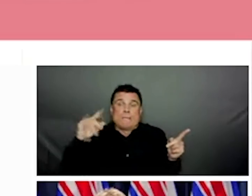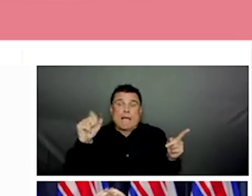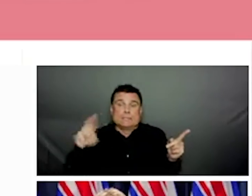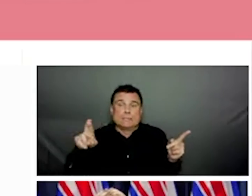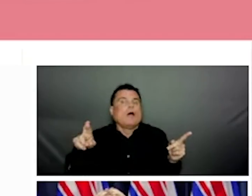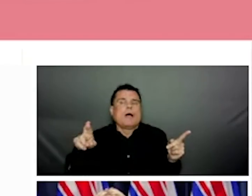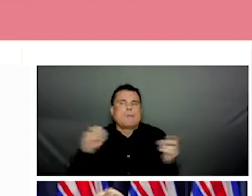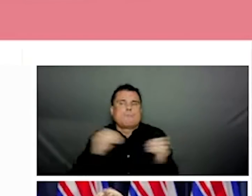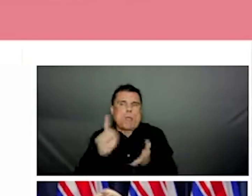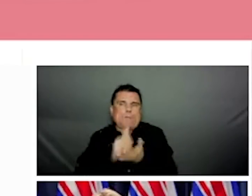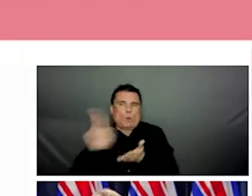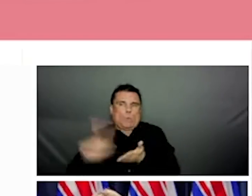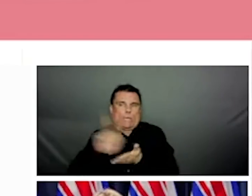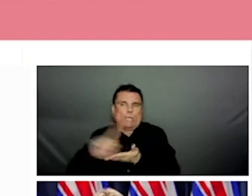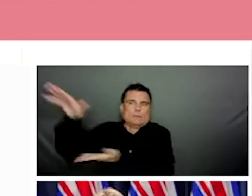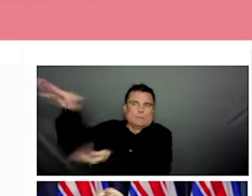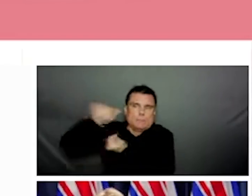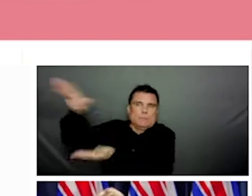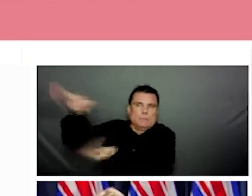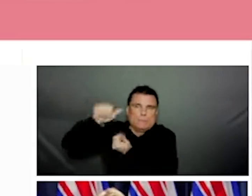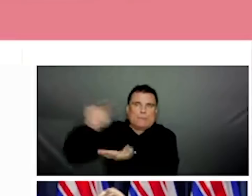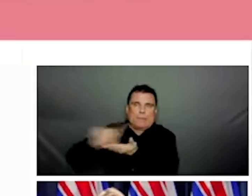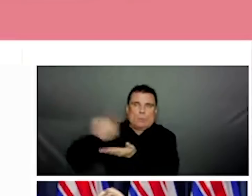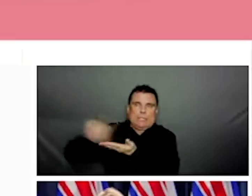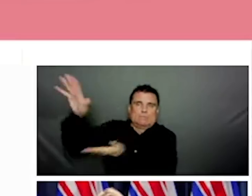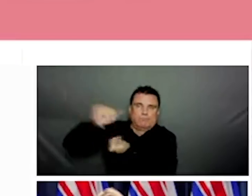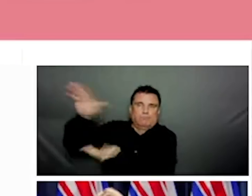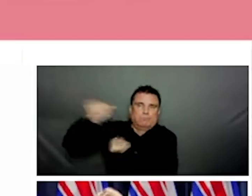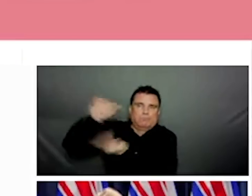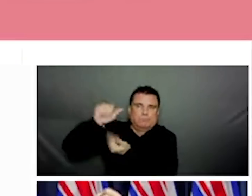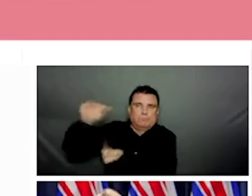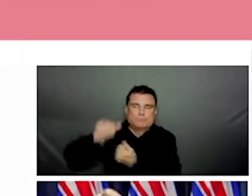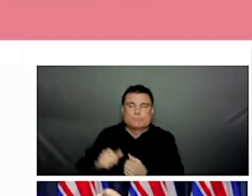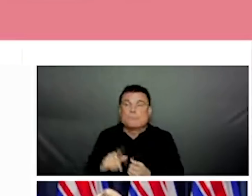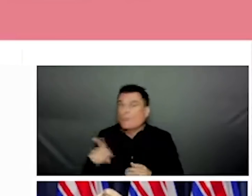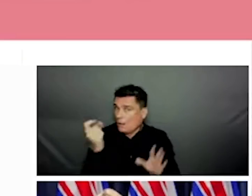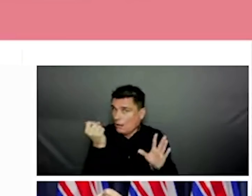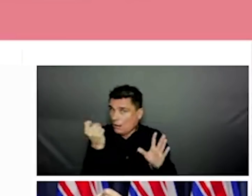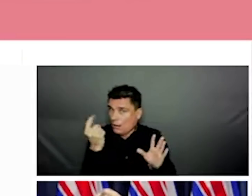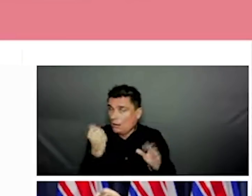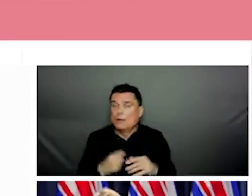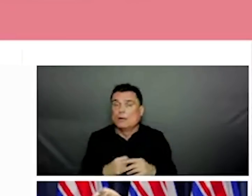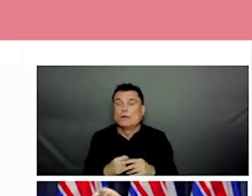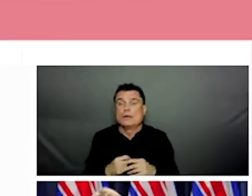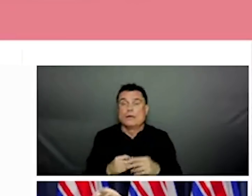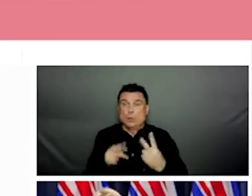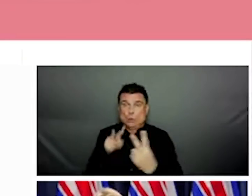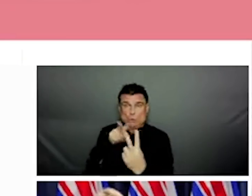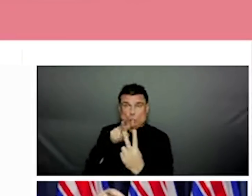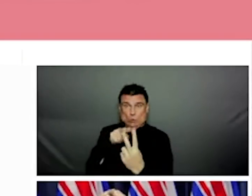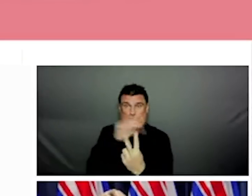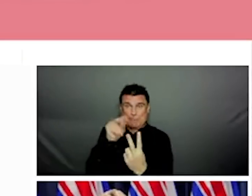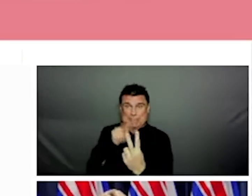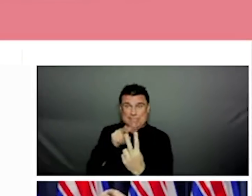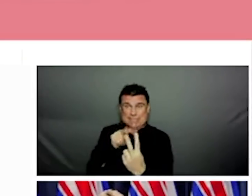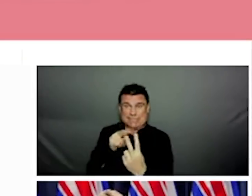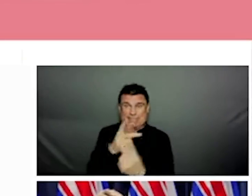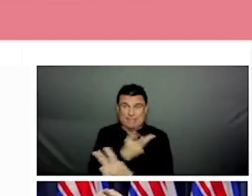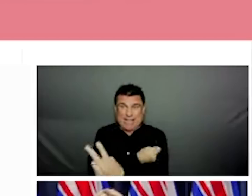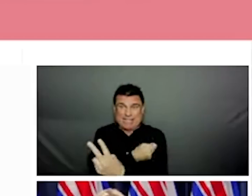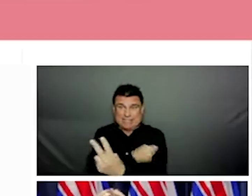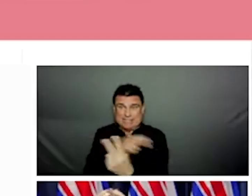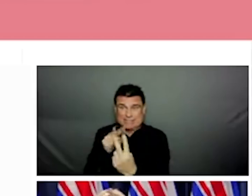these vaccines. They are not our usual fridge-stable vaccines that we're used to handling. They are very delicate,